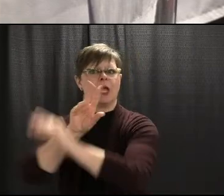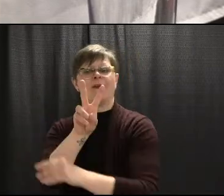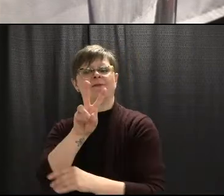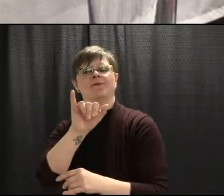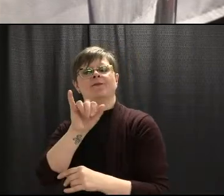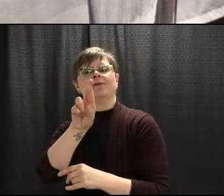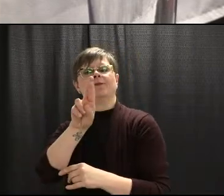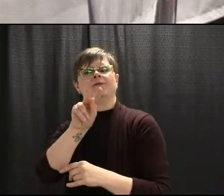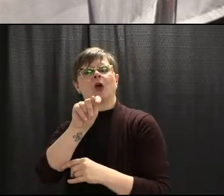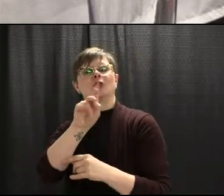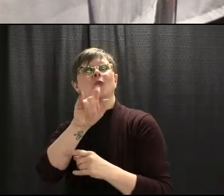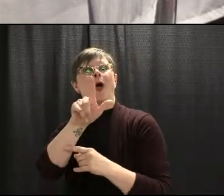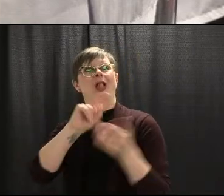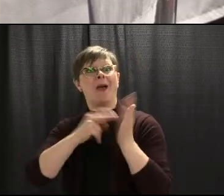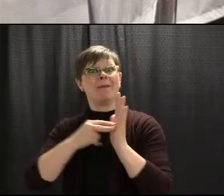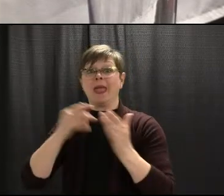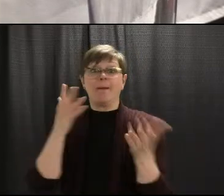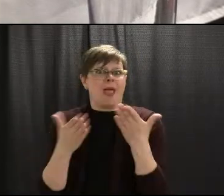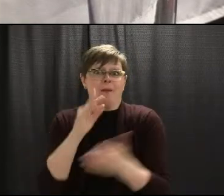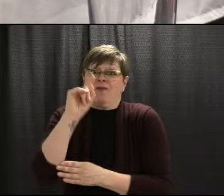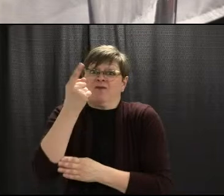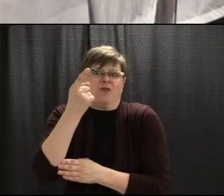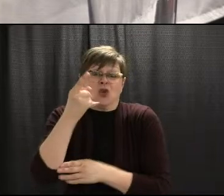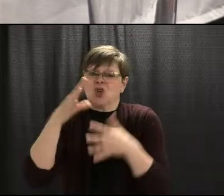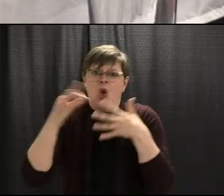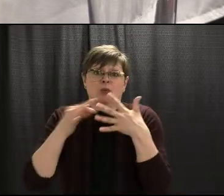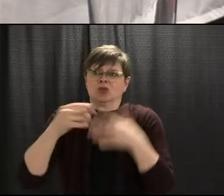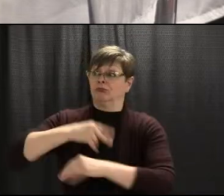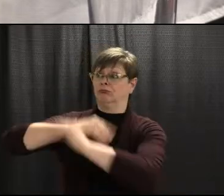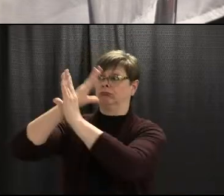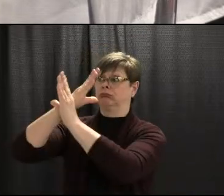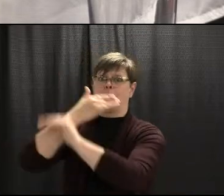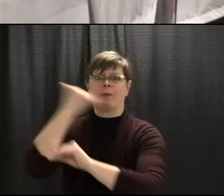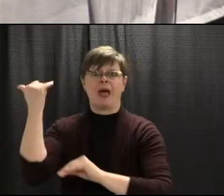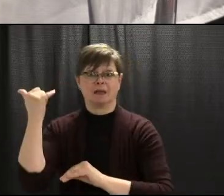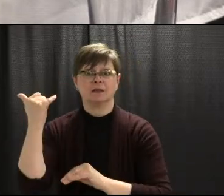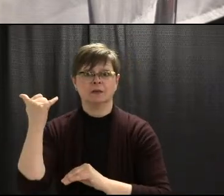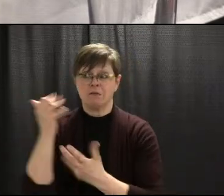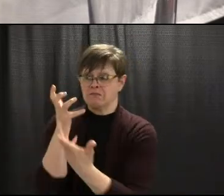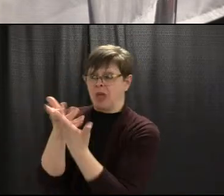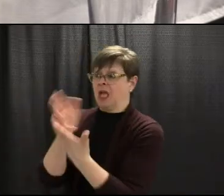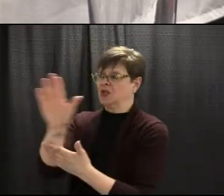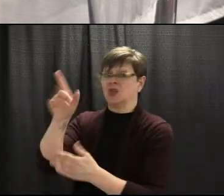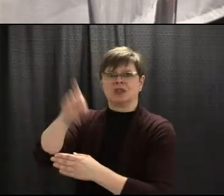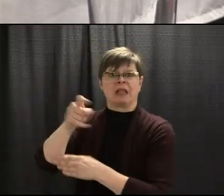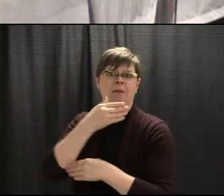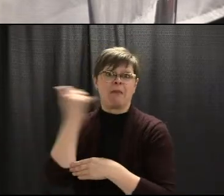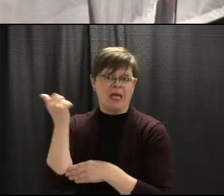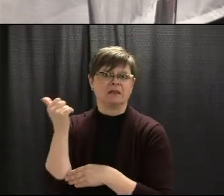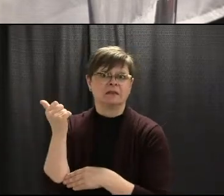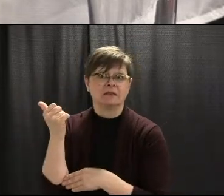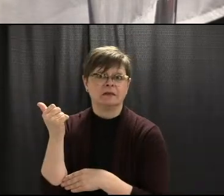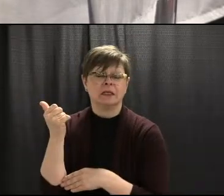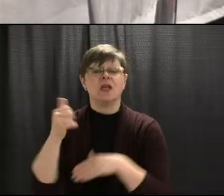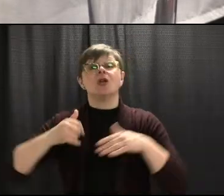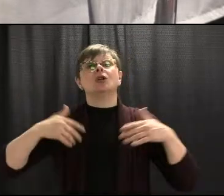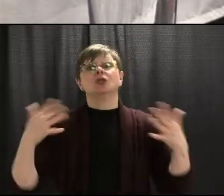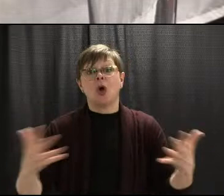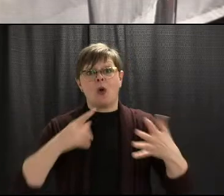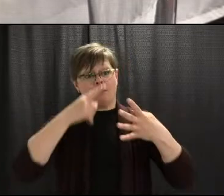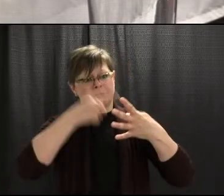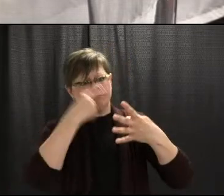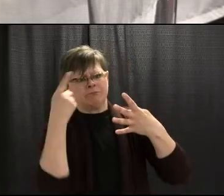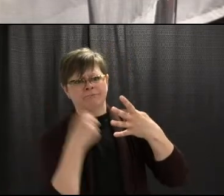virtual first might be the best solution for delivering care to the community. So all elements of